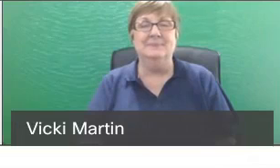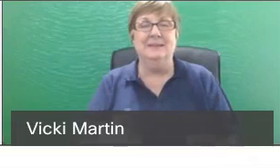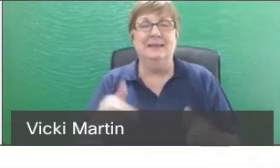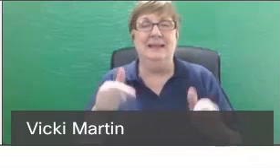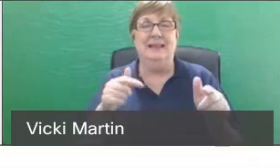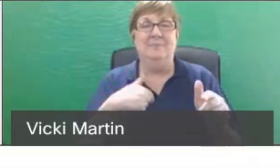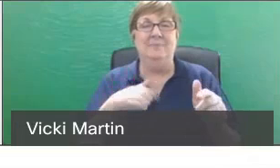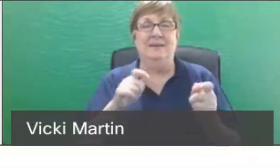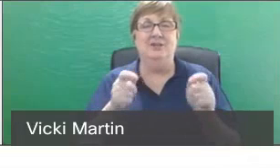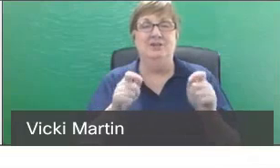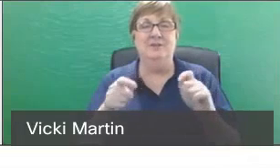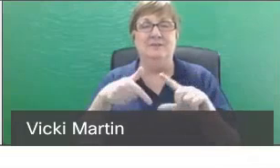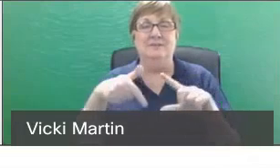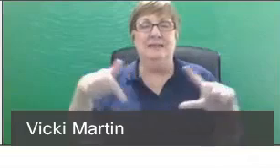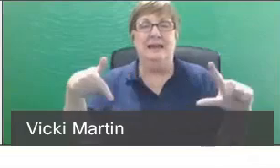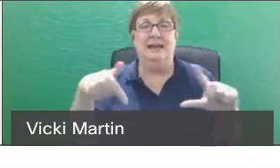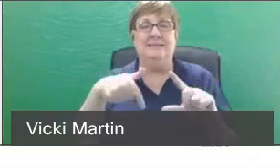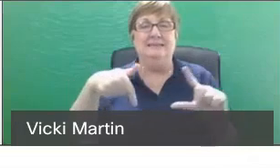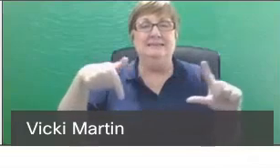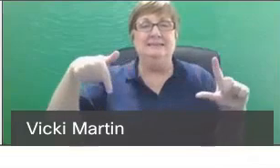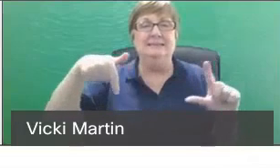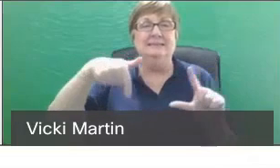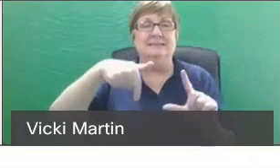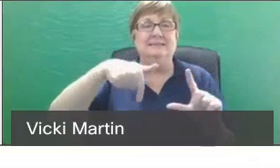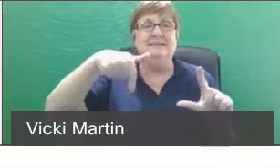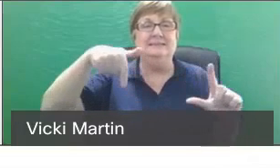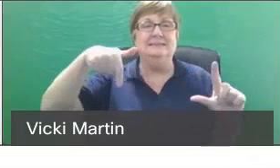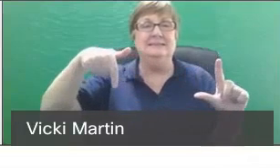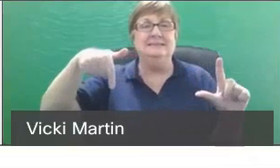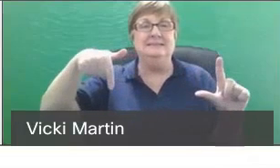size. Okay.